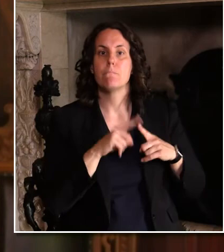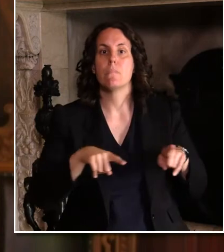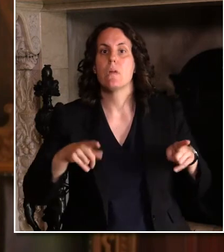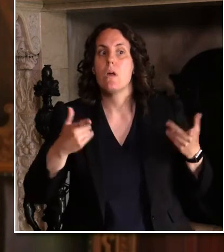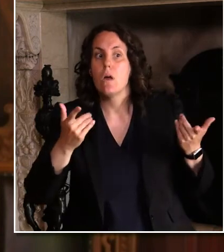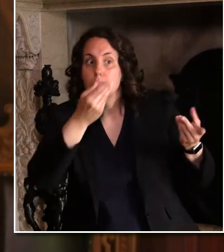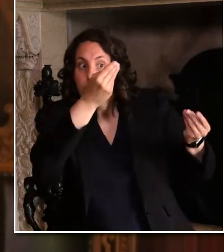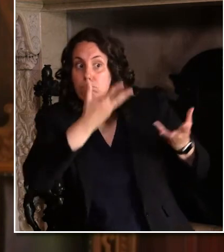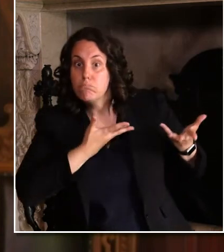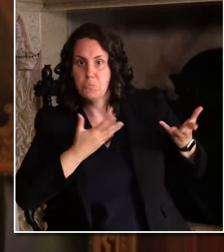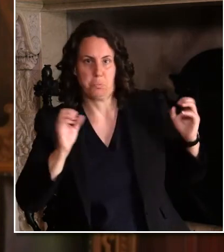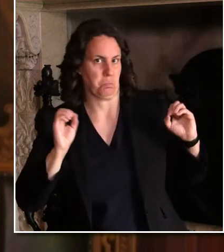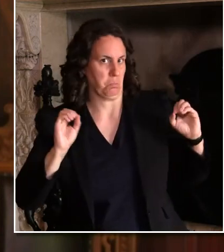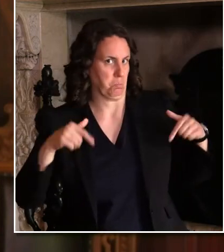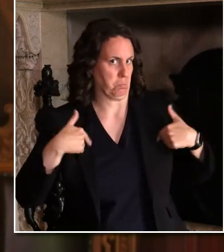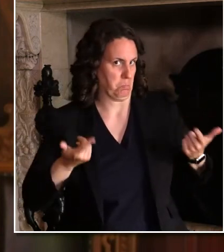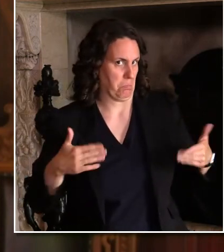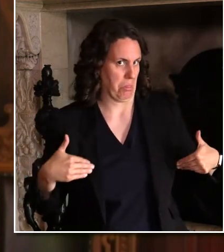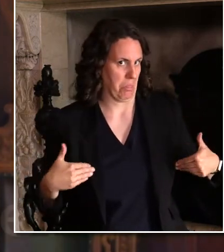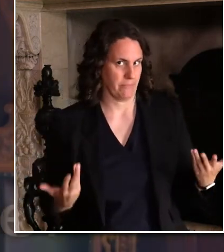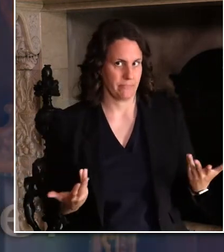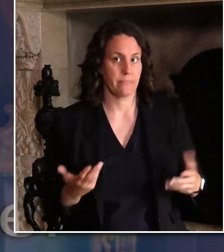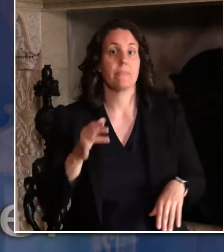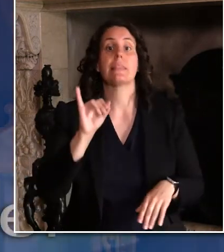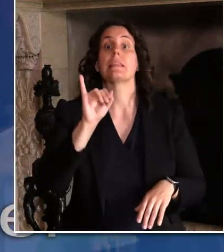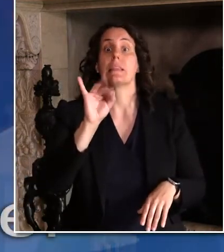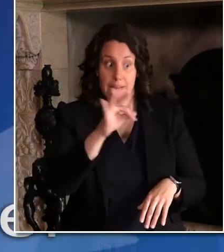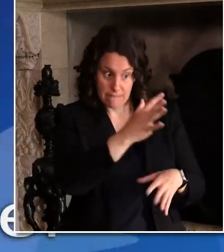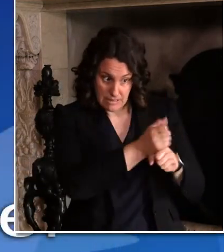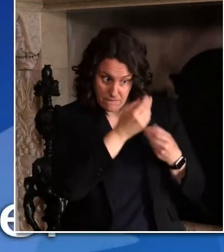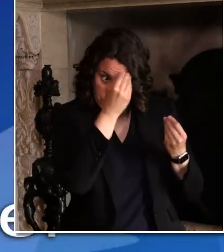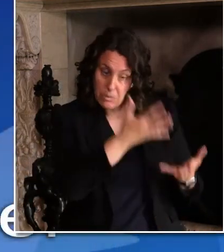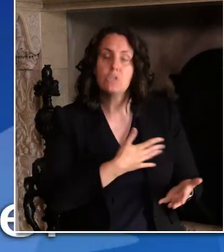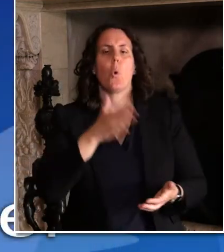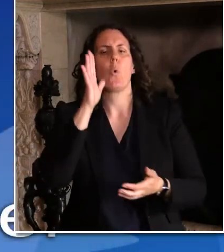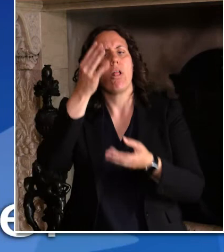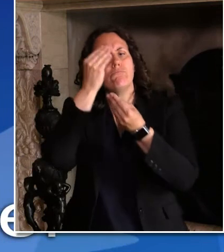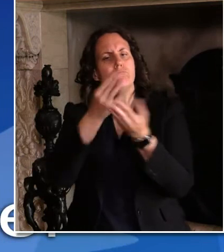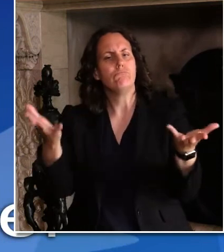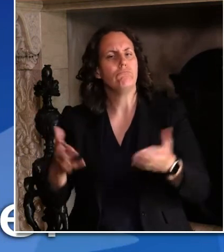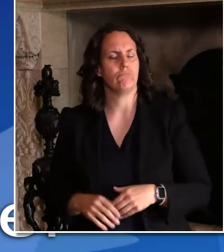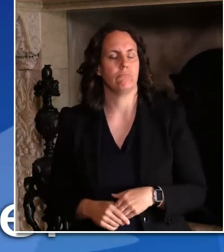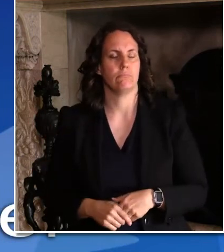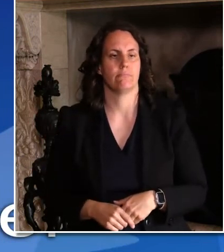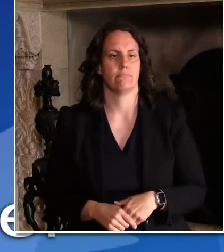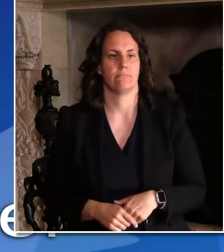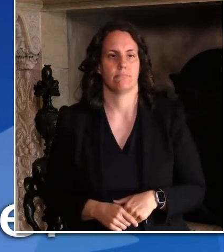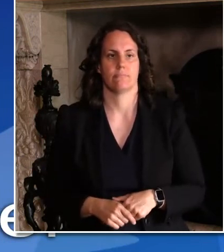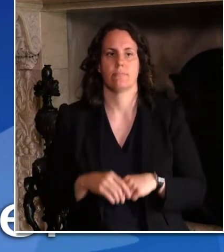that. Thank you, Adam. Now to WISC TV in Madison. WISC.